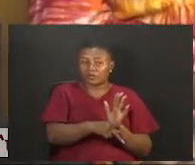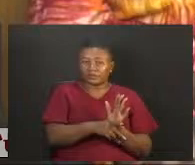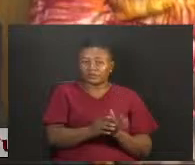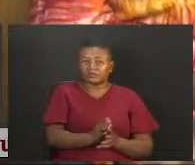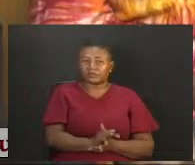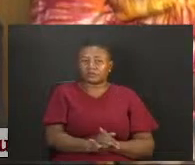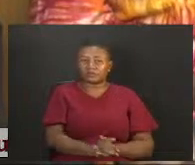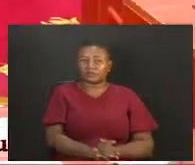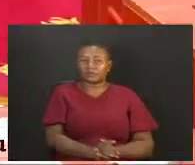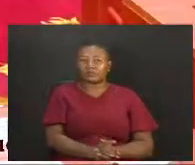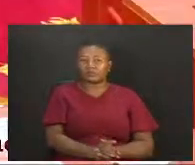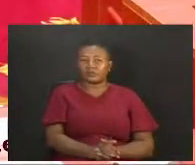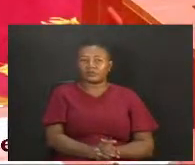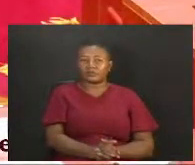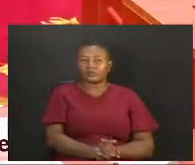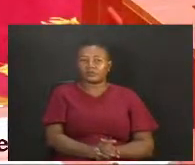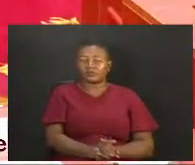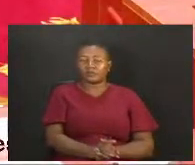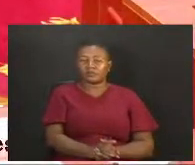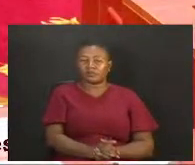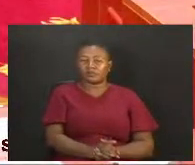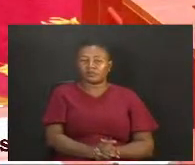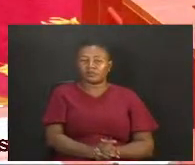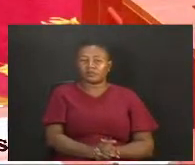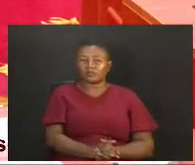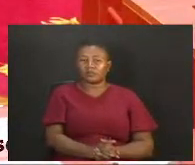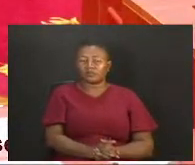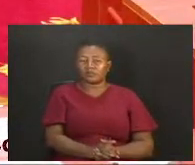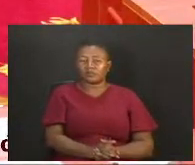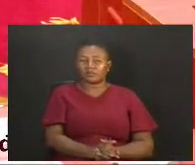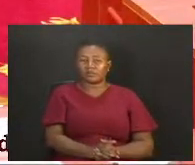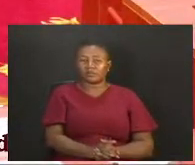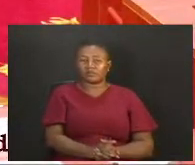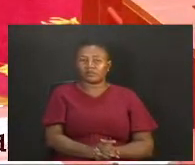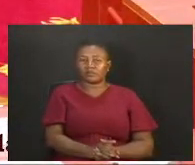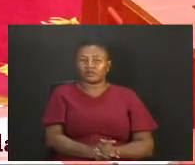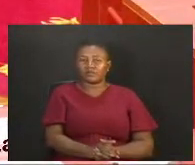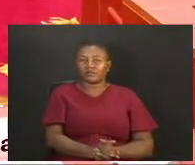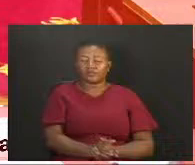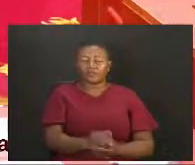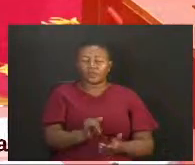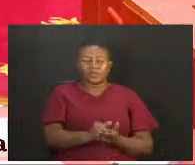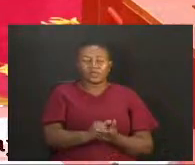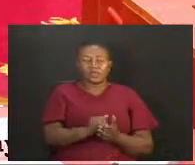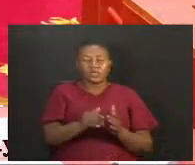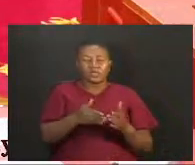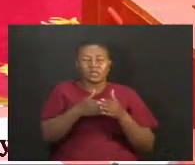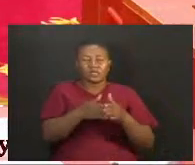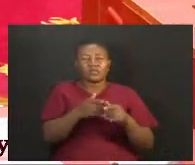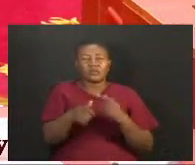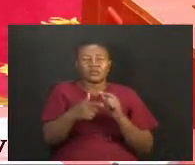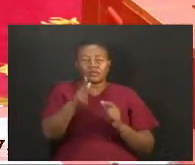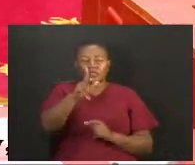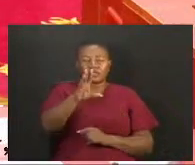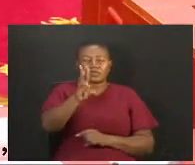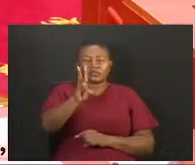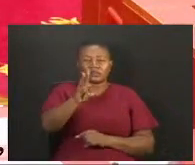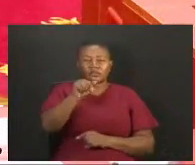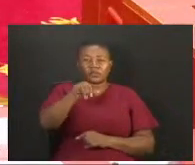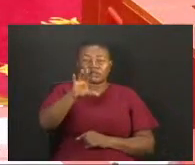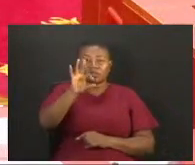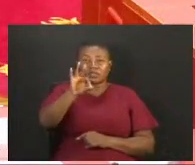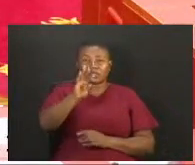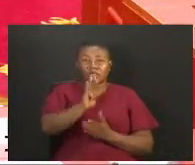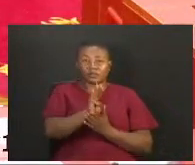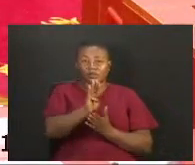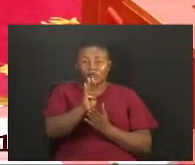cedis. The residual net domestic financing will amount to 36.9 billion,